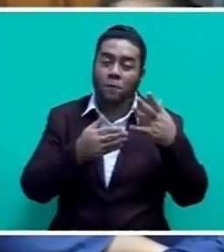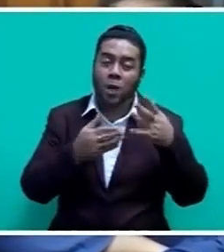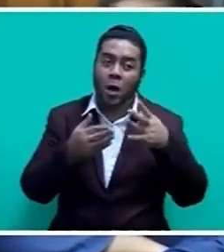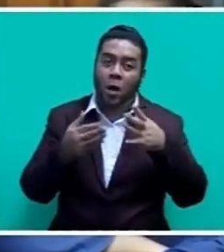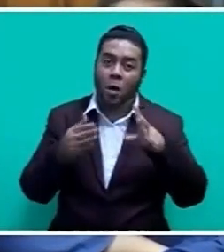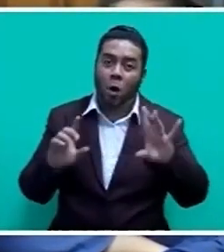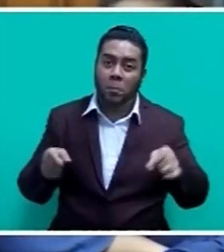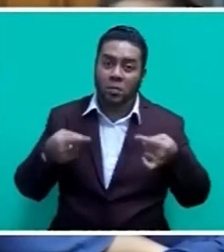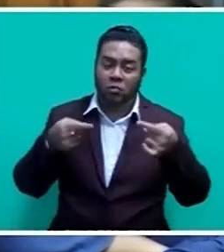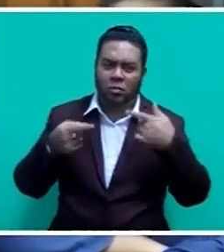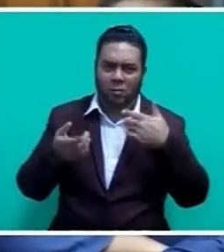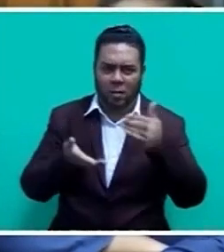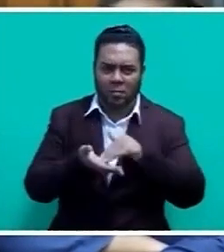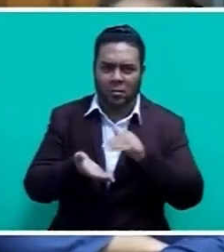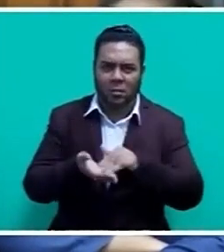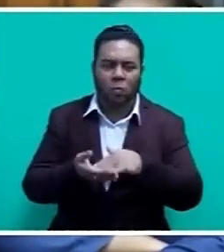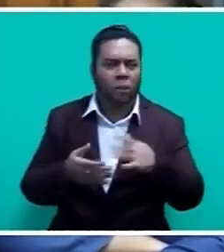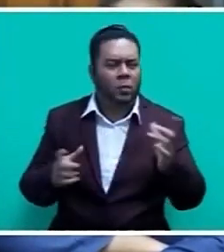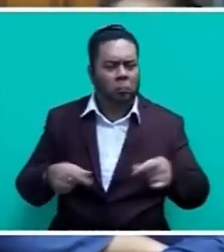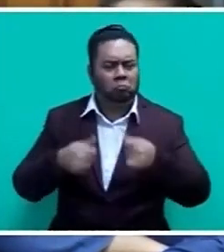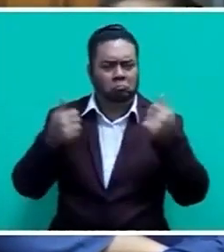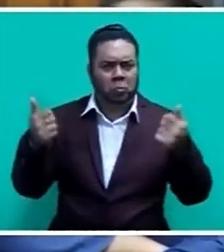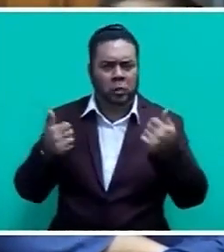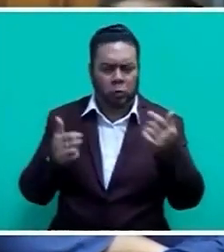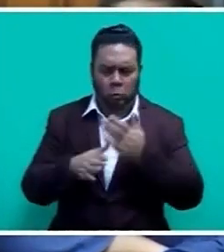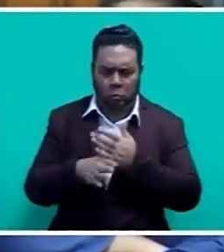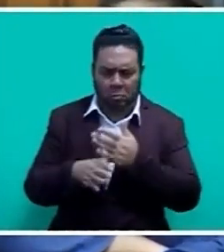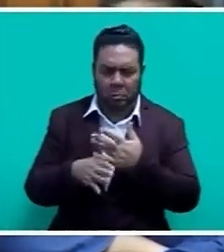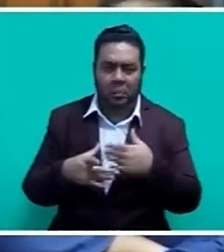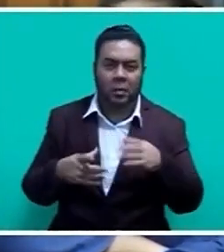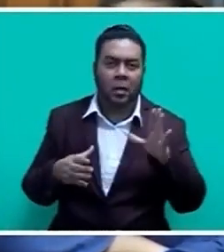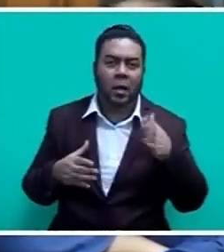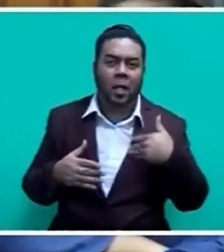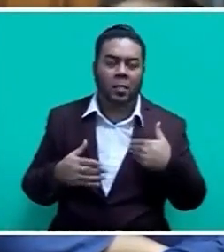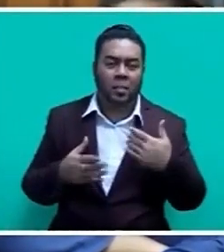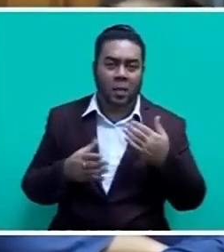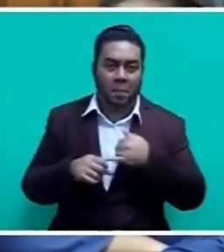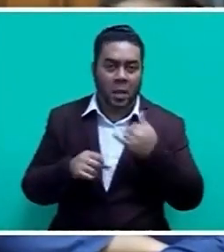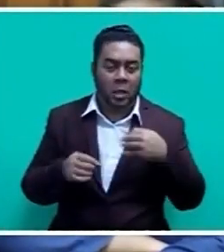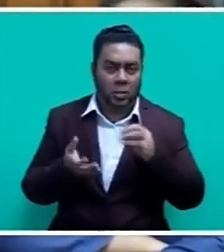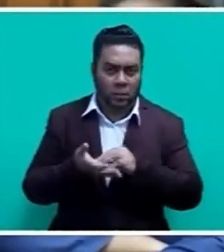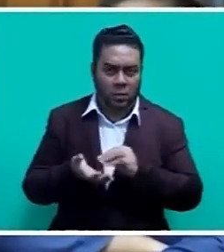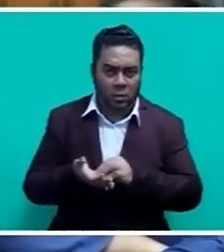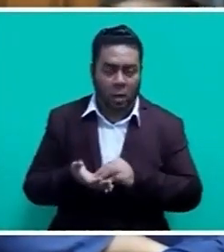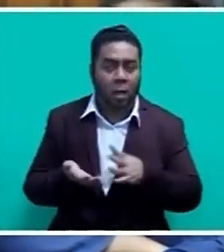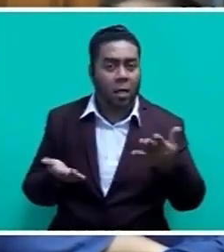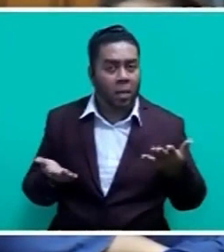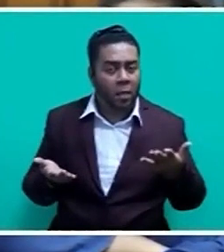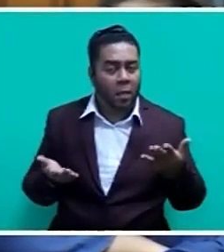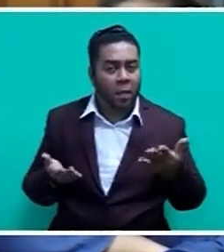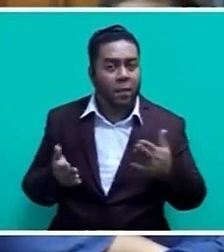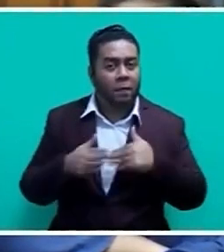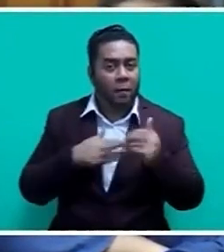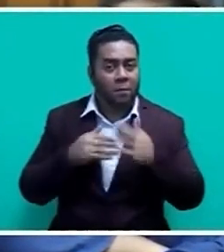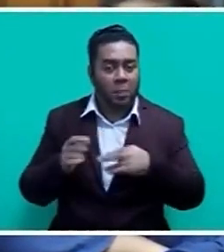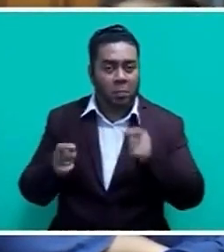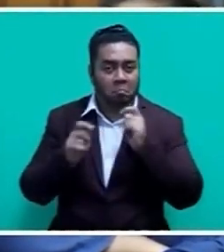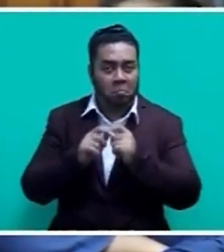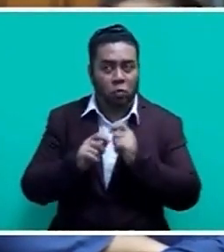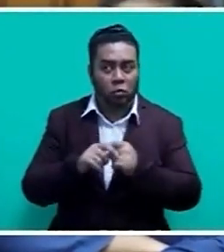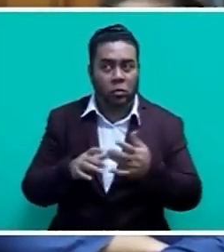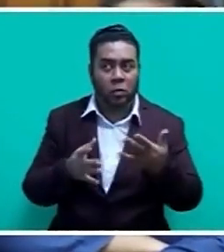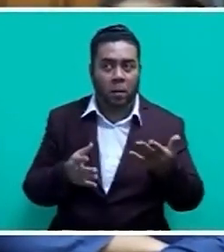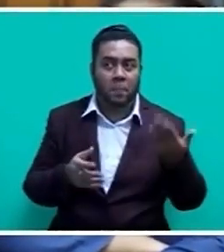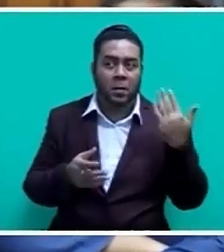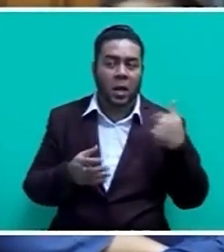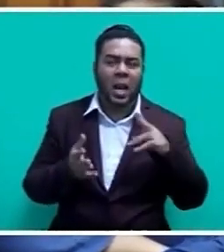regards to infrastructure in the Ministry of Health and Medical Services. He stated that whilst the government the previous